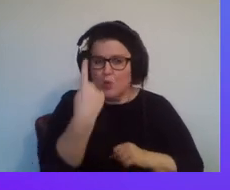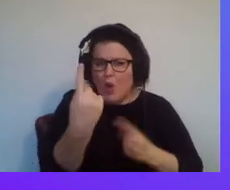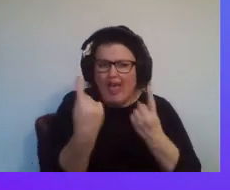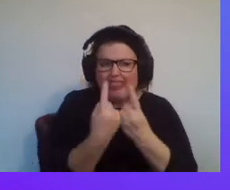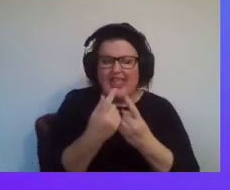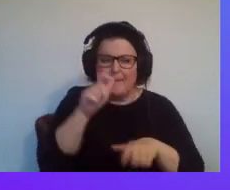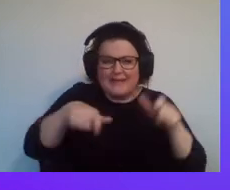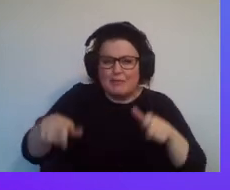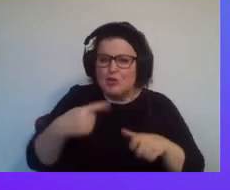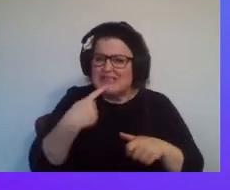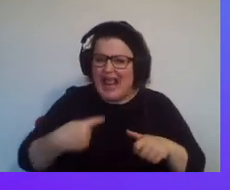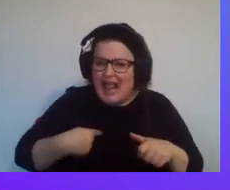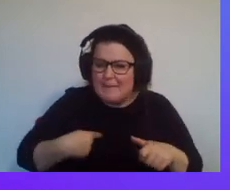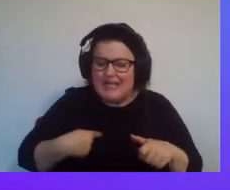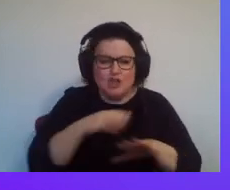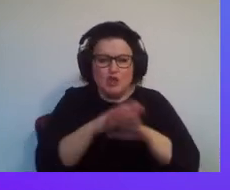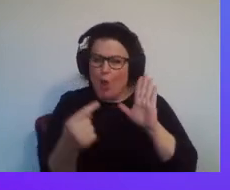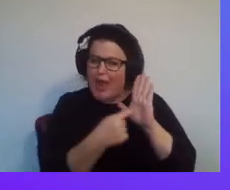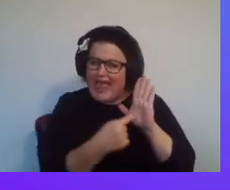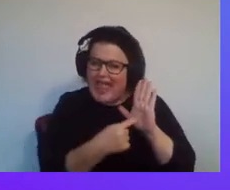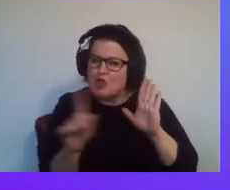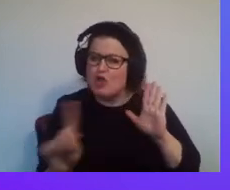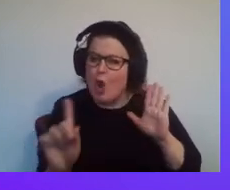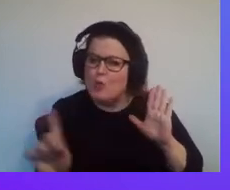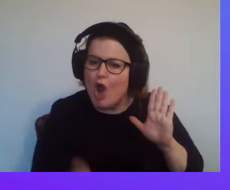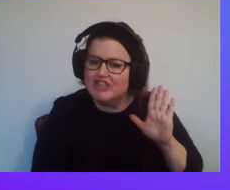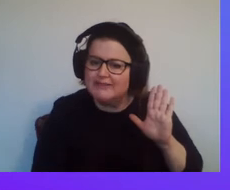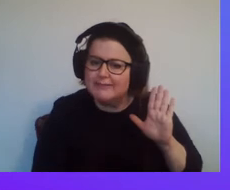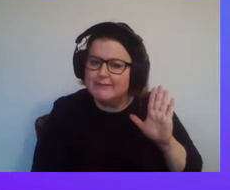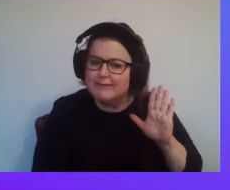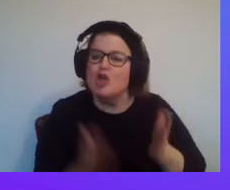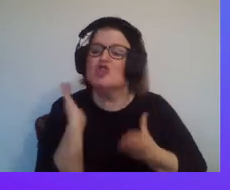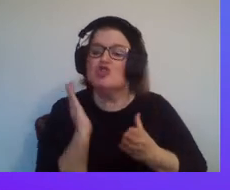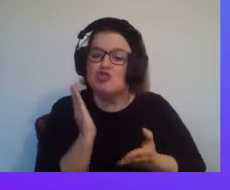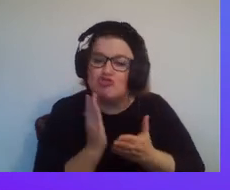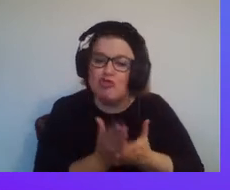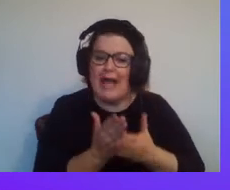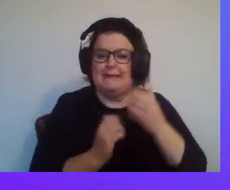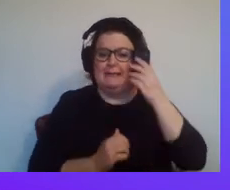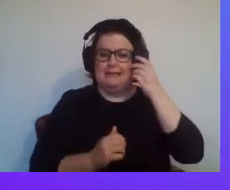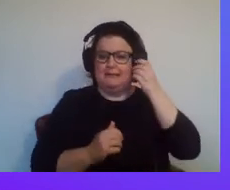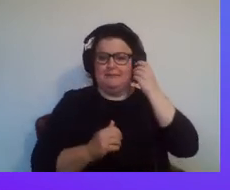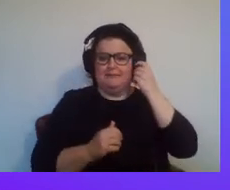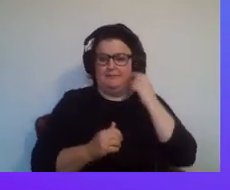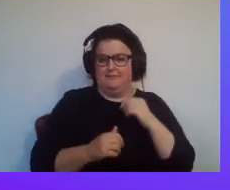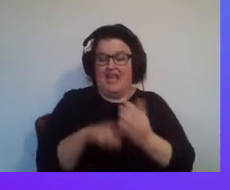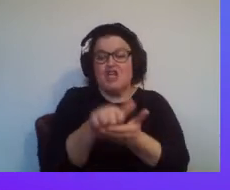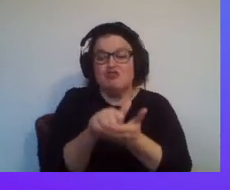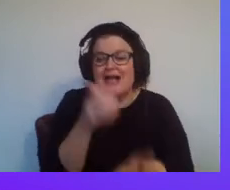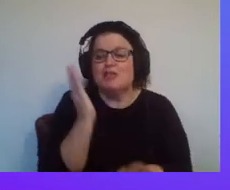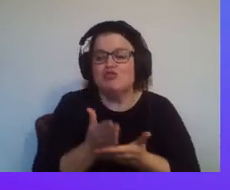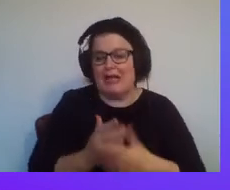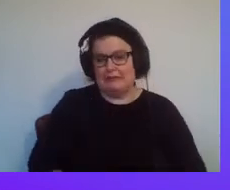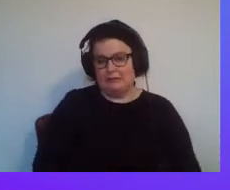me is not on here. You know what it is, Simon? Trust. Trust. Okay, I would hold that trust there, because I do think